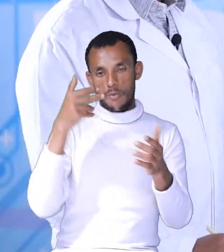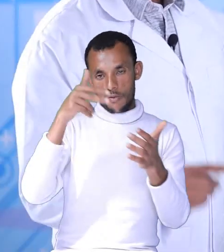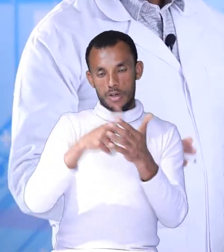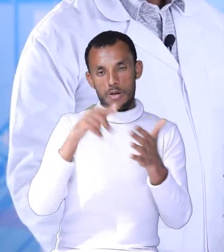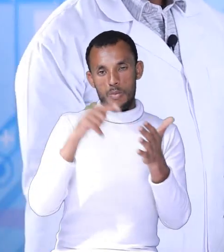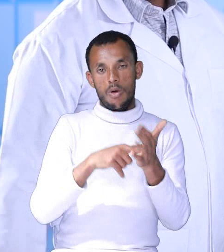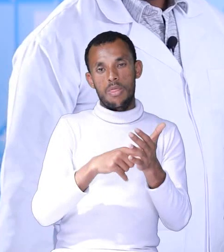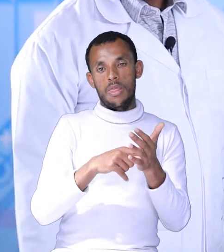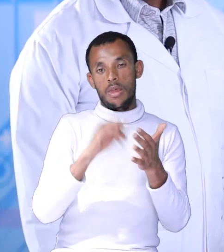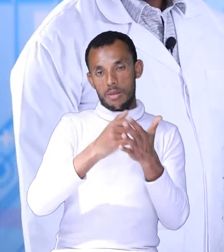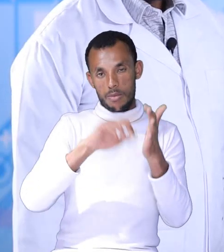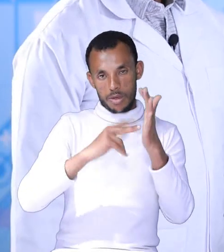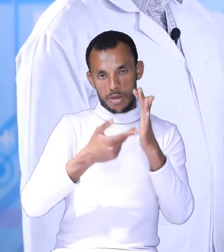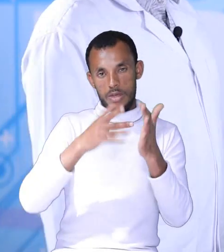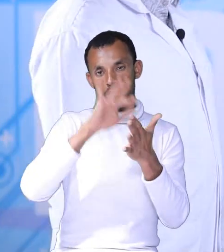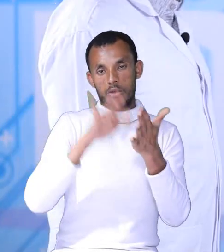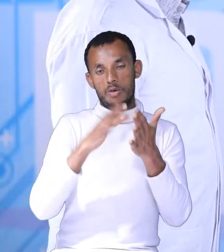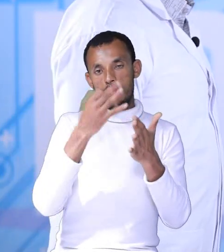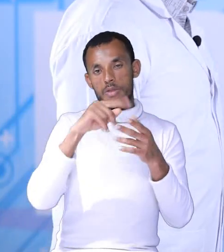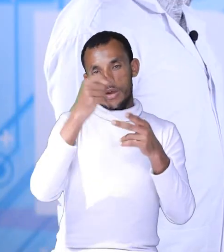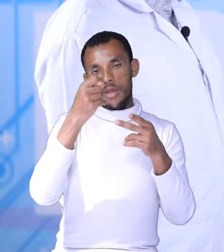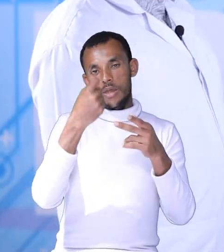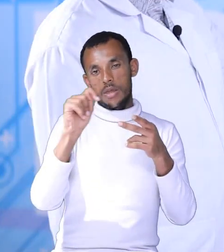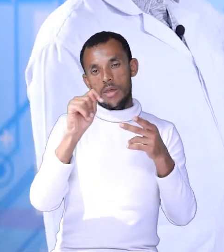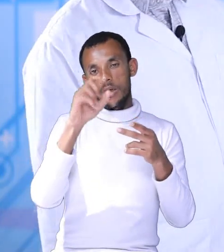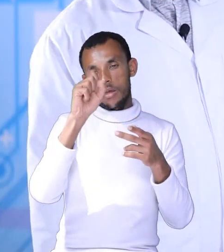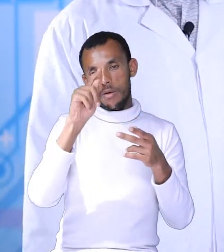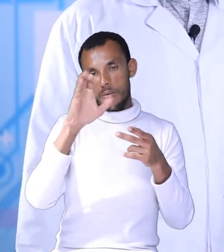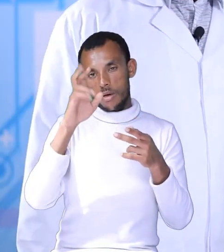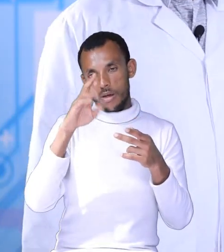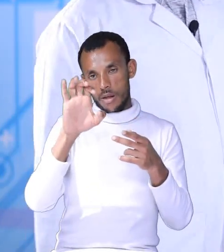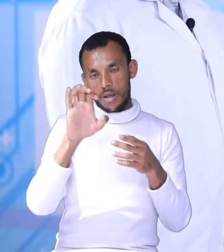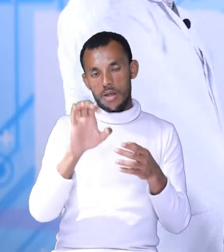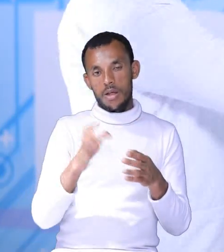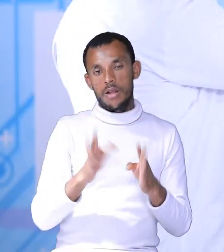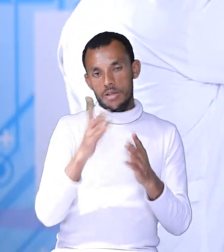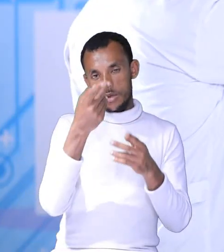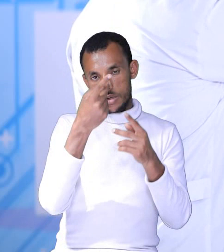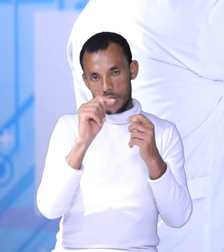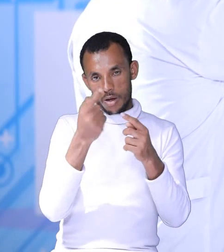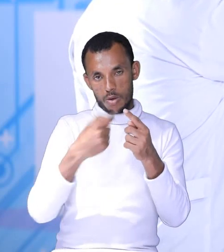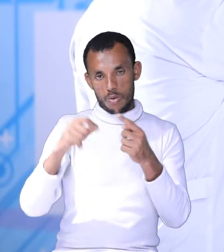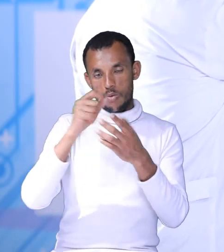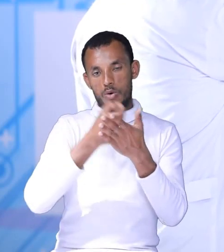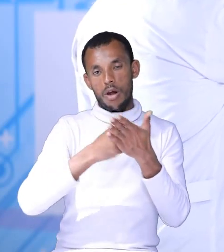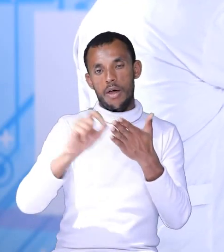point called center of the sphere. So now let's try to write the equation. We have this one.